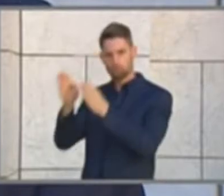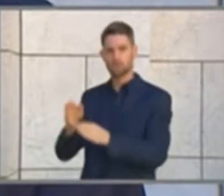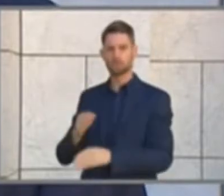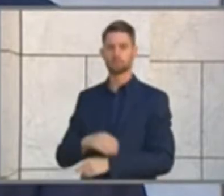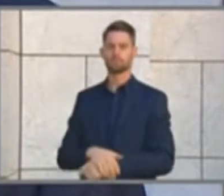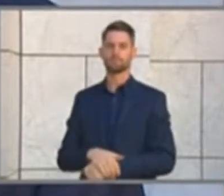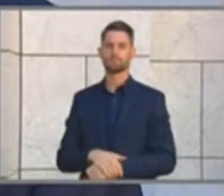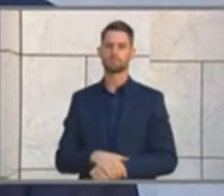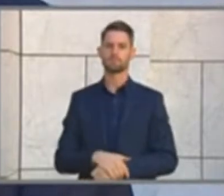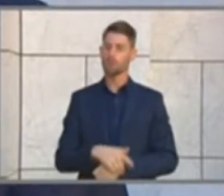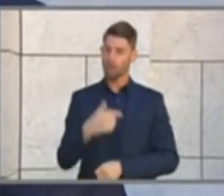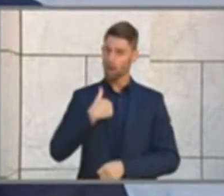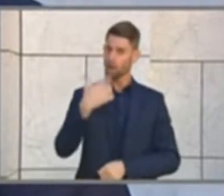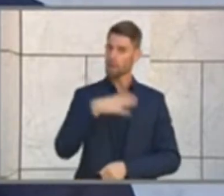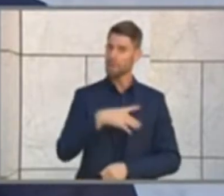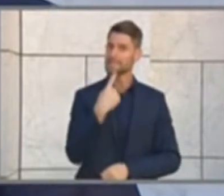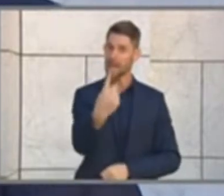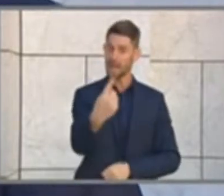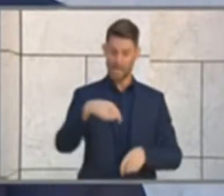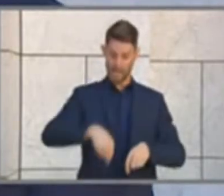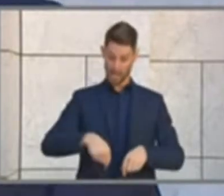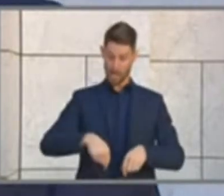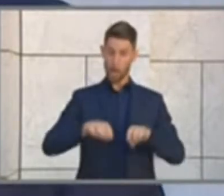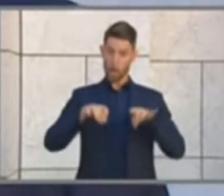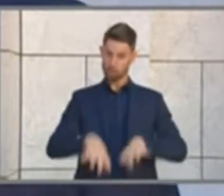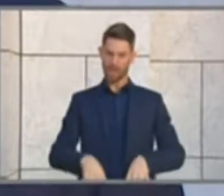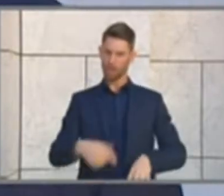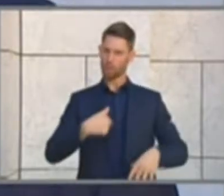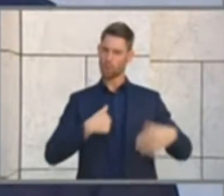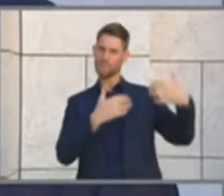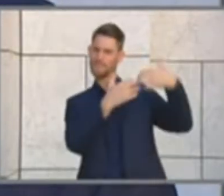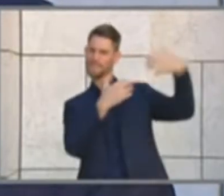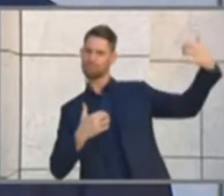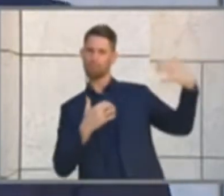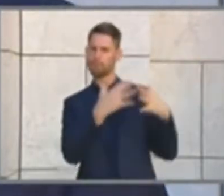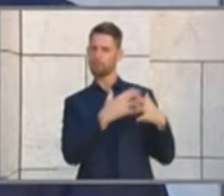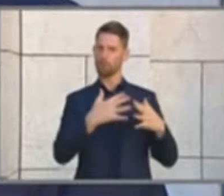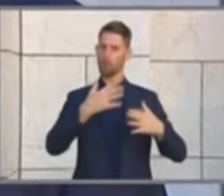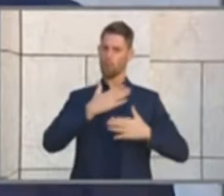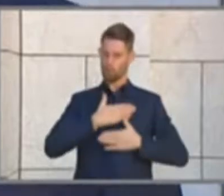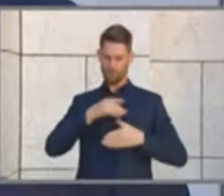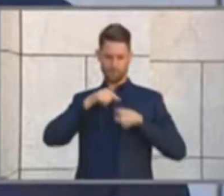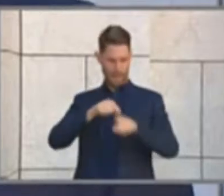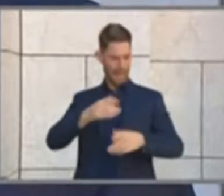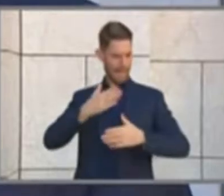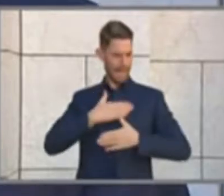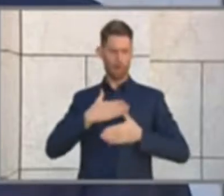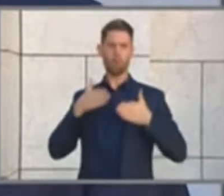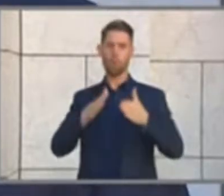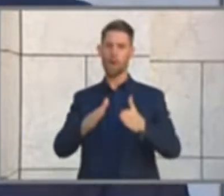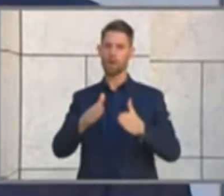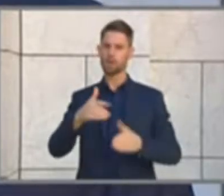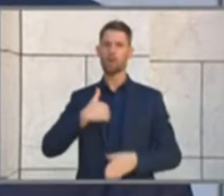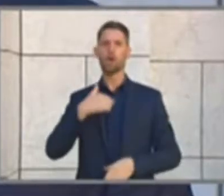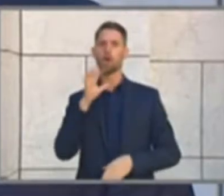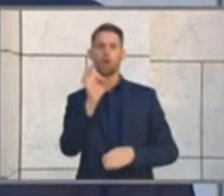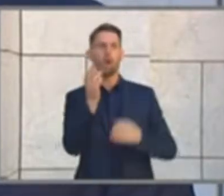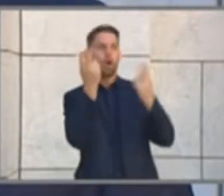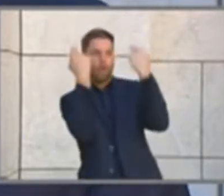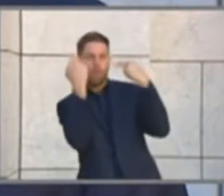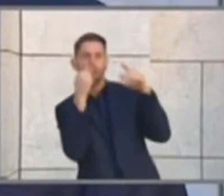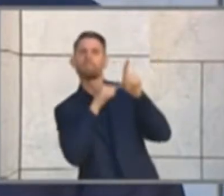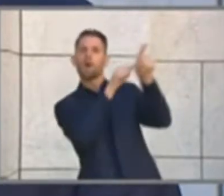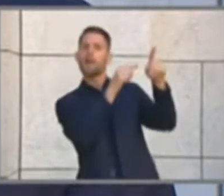No. We have always been independent. We have always pursued our national interest, and we always will. We will always